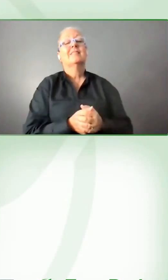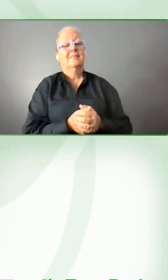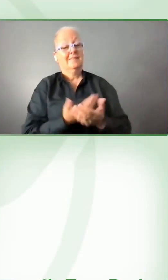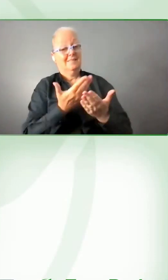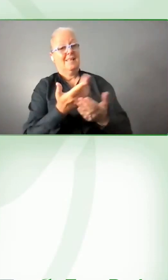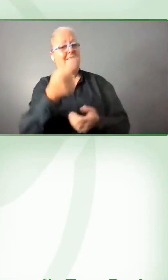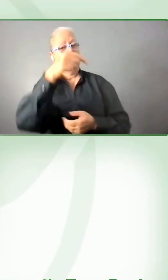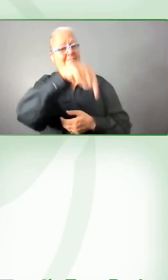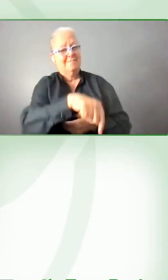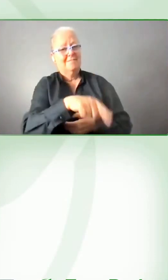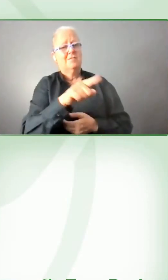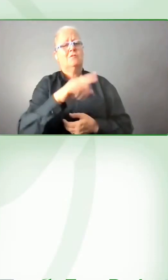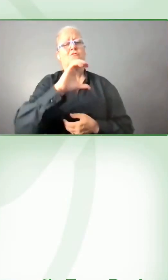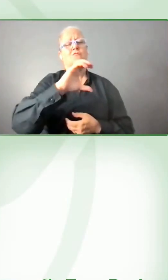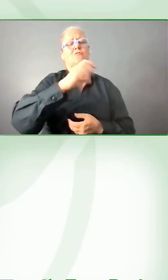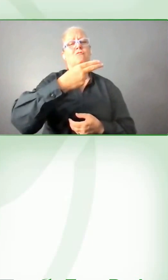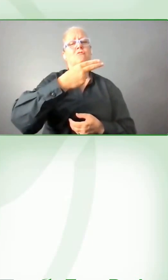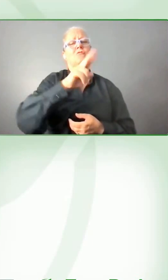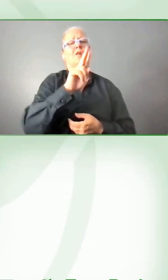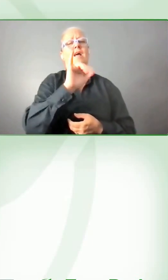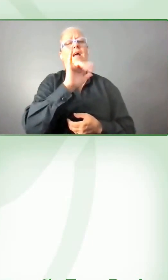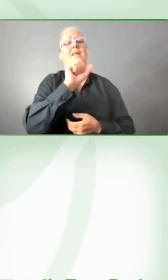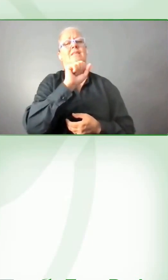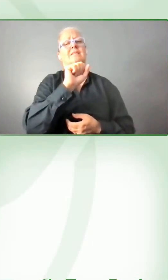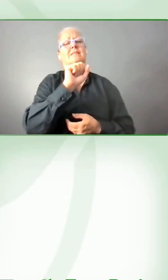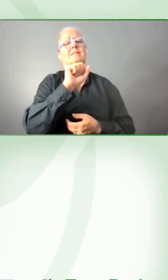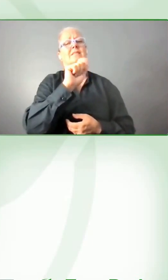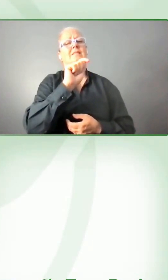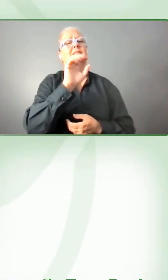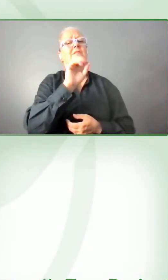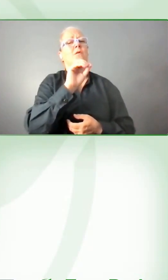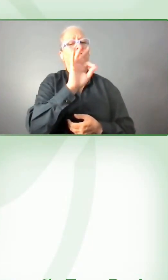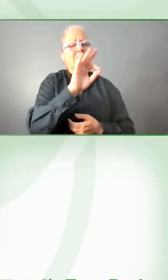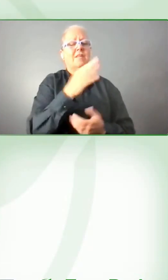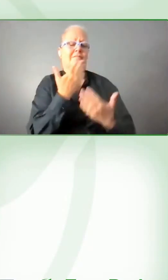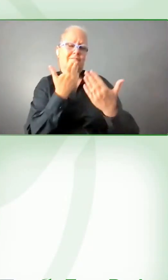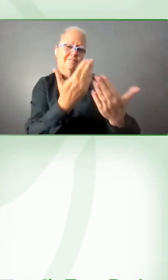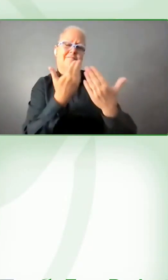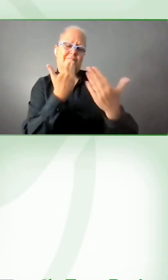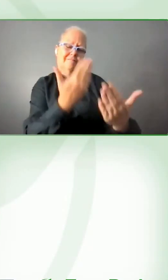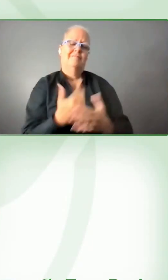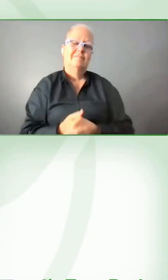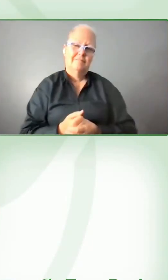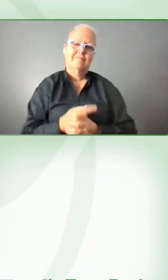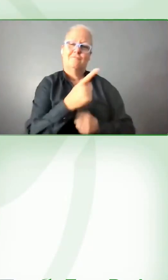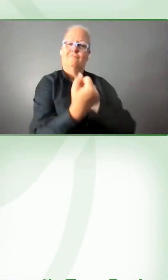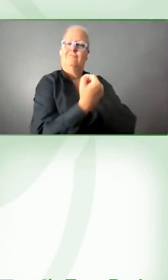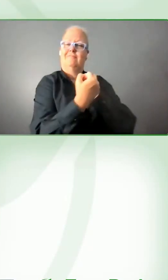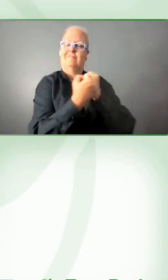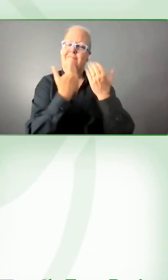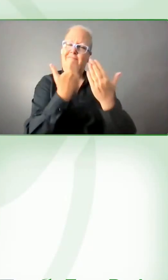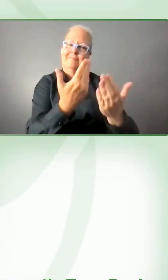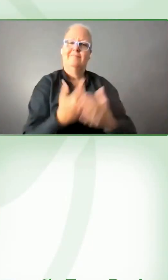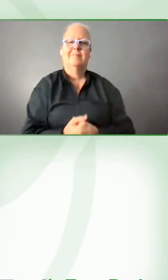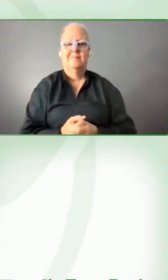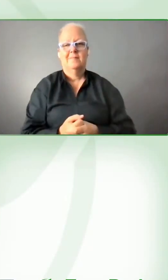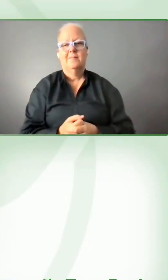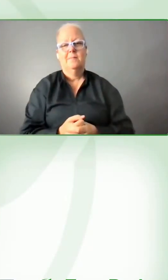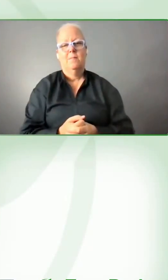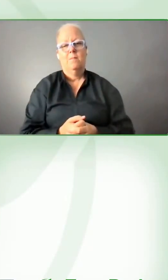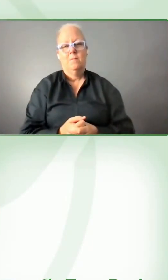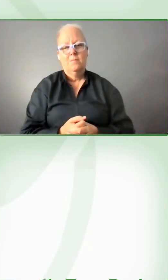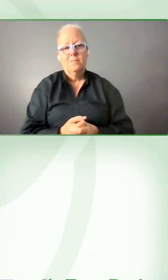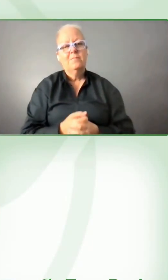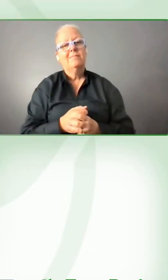well, in person with me. Thank you very much. Thank you.